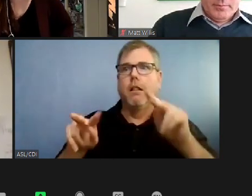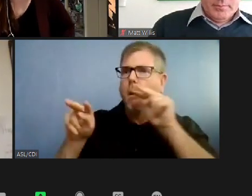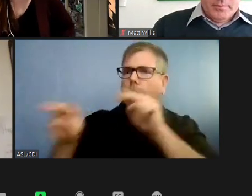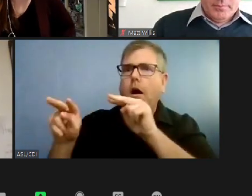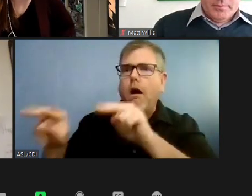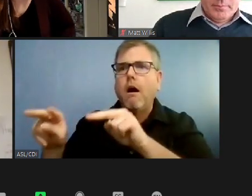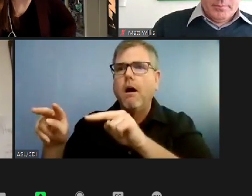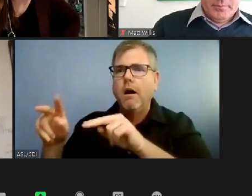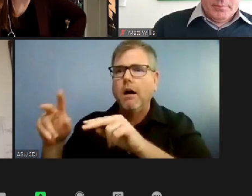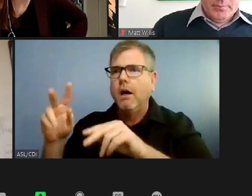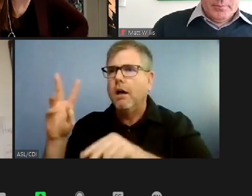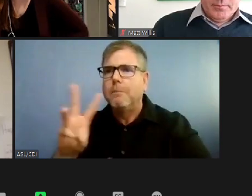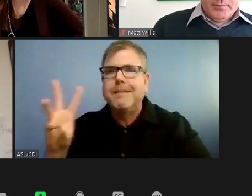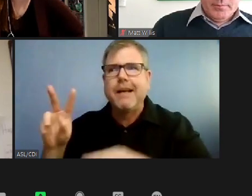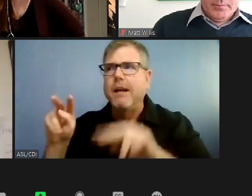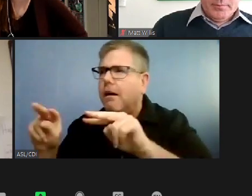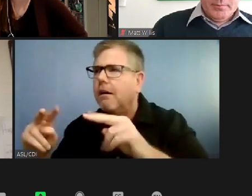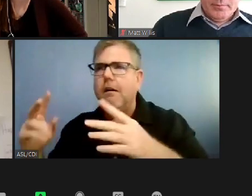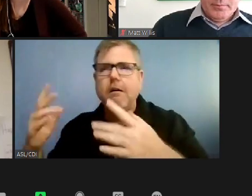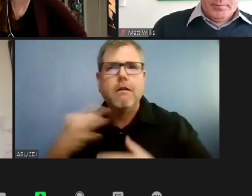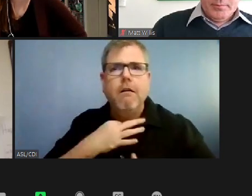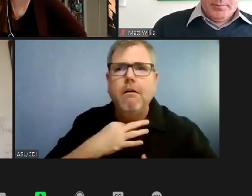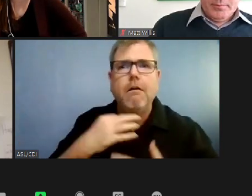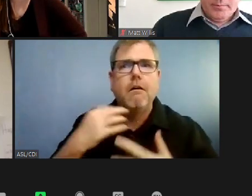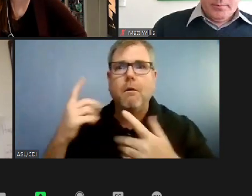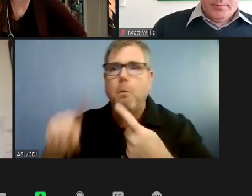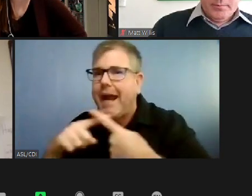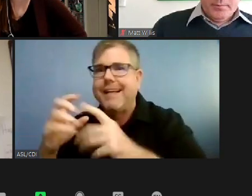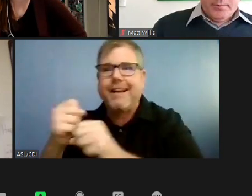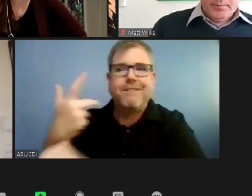a little bit of a colder